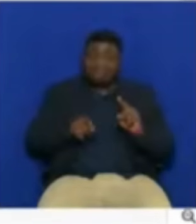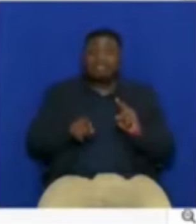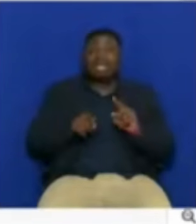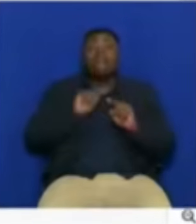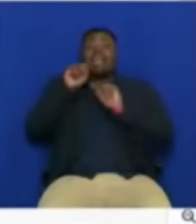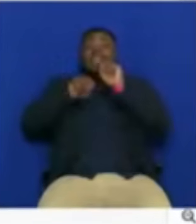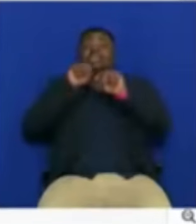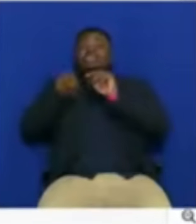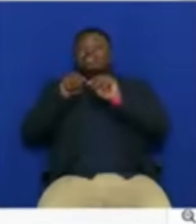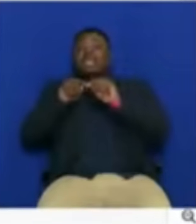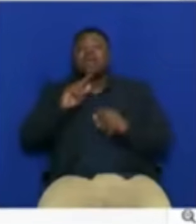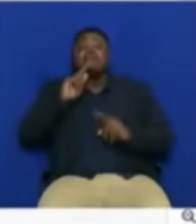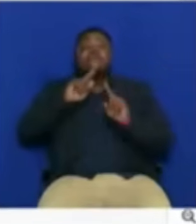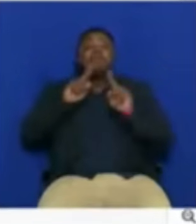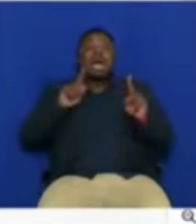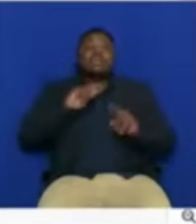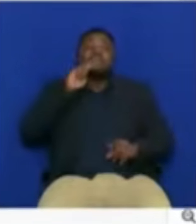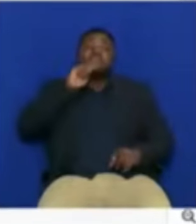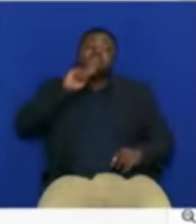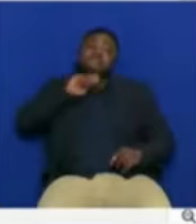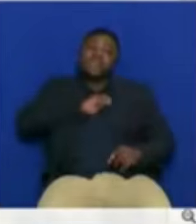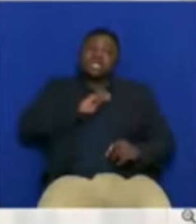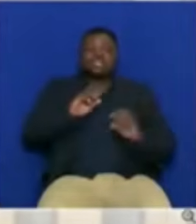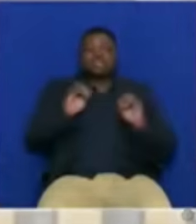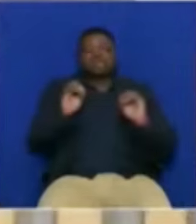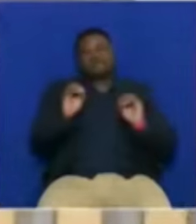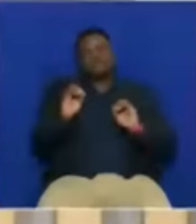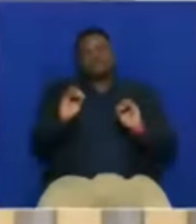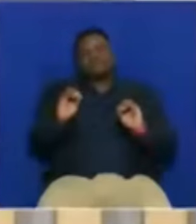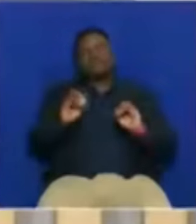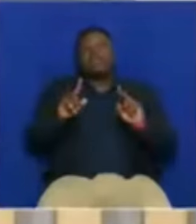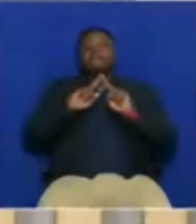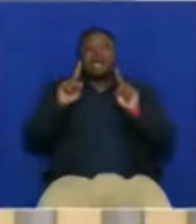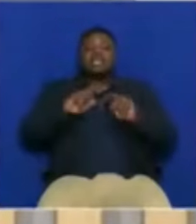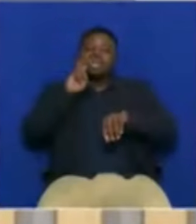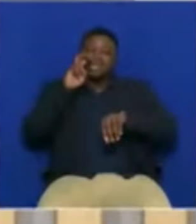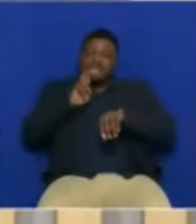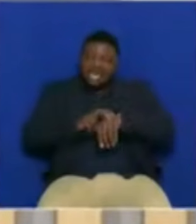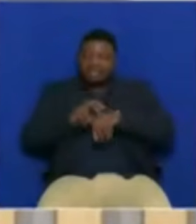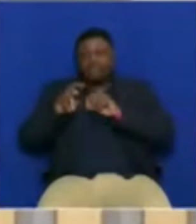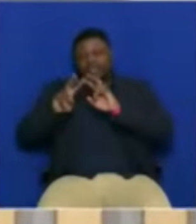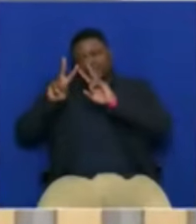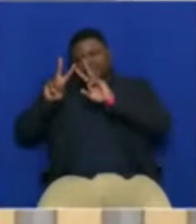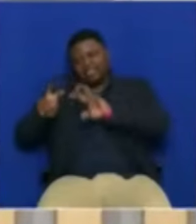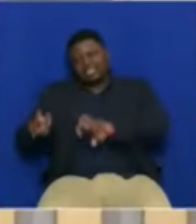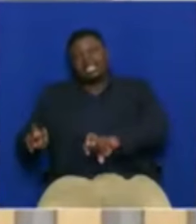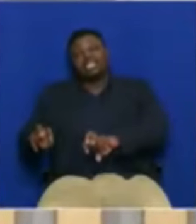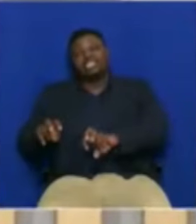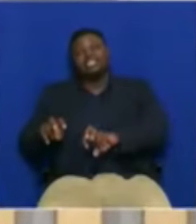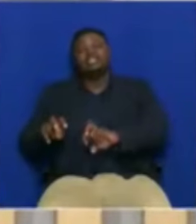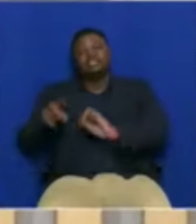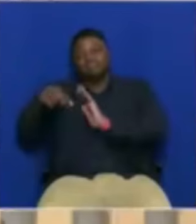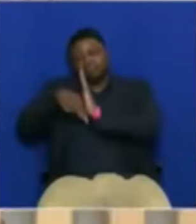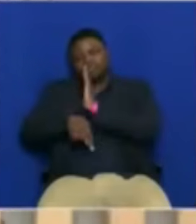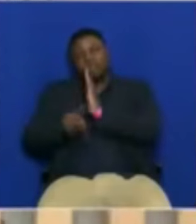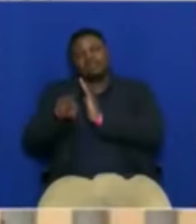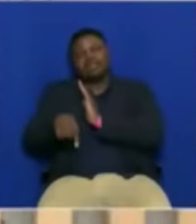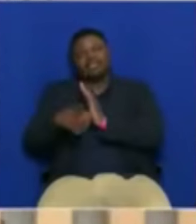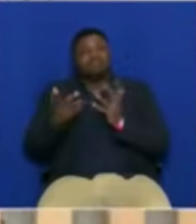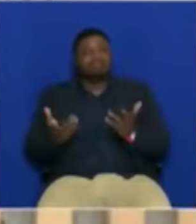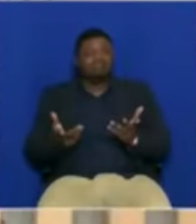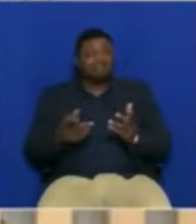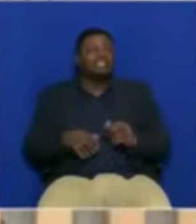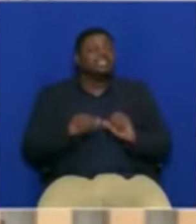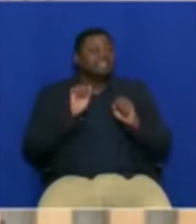Yes. It still has to be investigated Yes. further. Thank you. So I'm saying, yes, there are